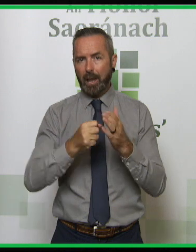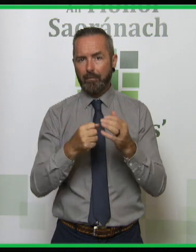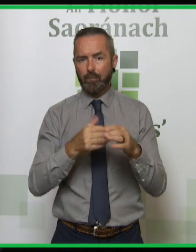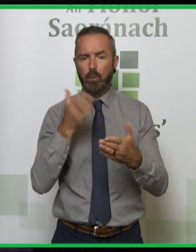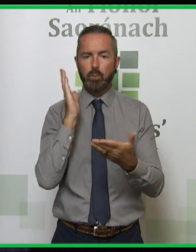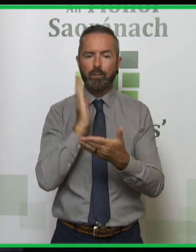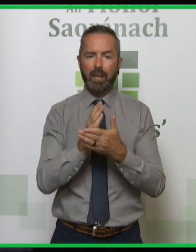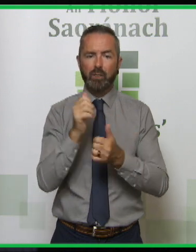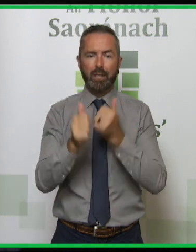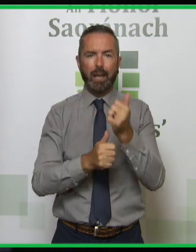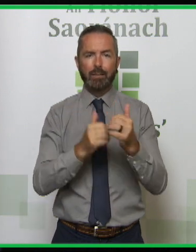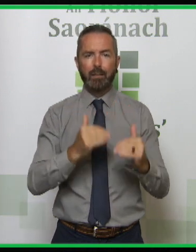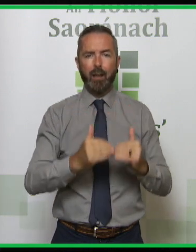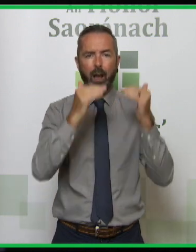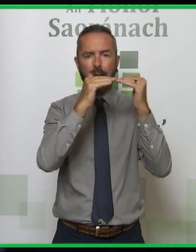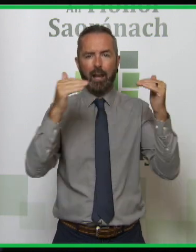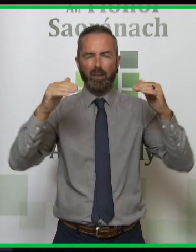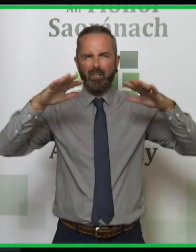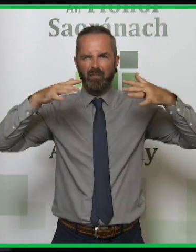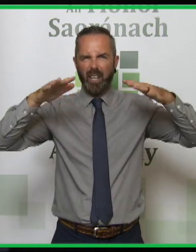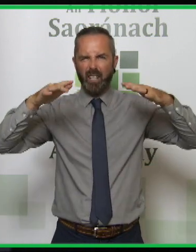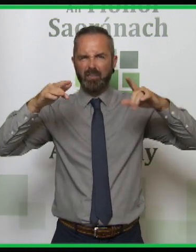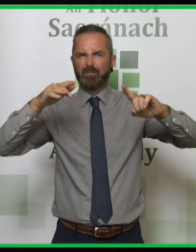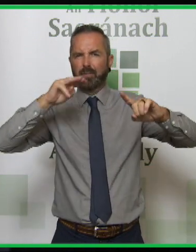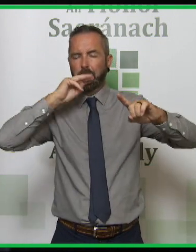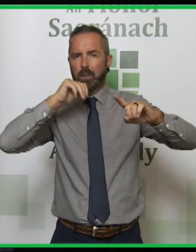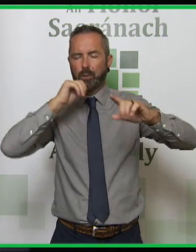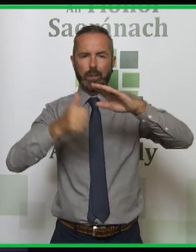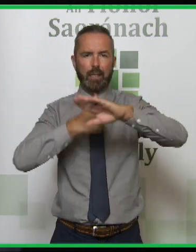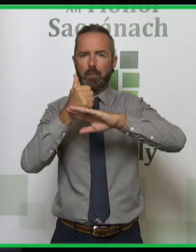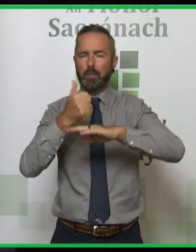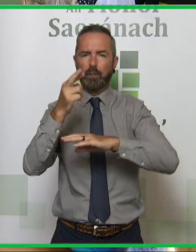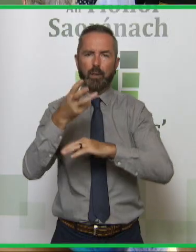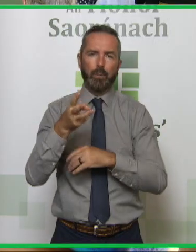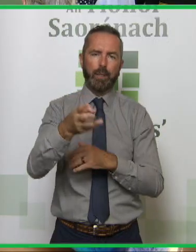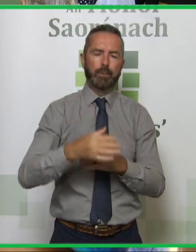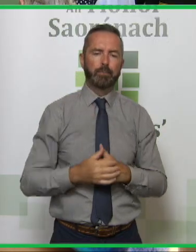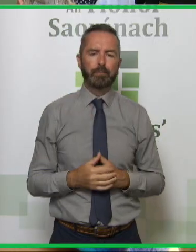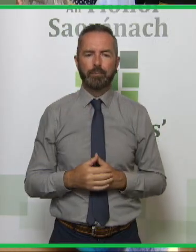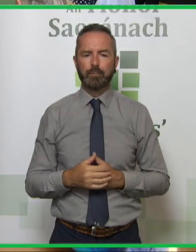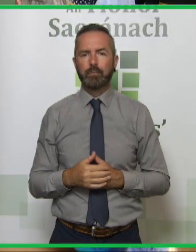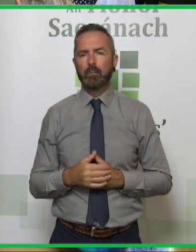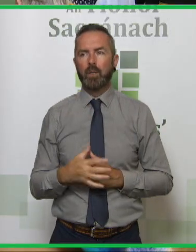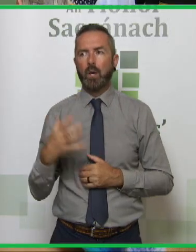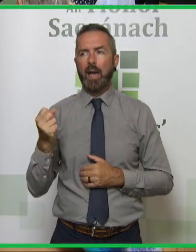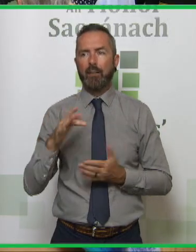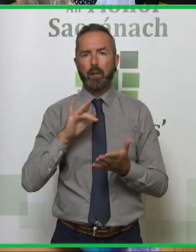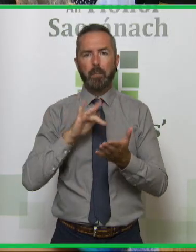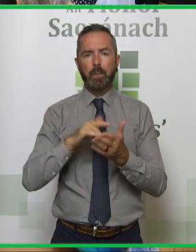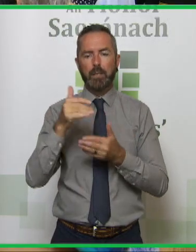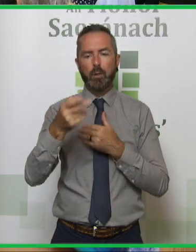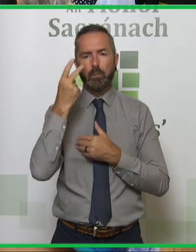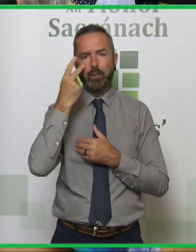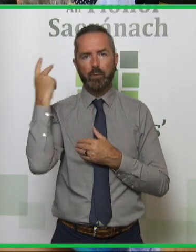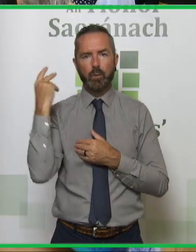were kind of high level, vague, and ultimately that led to them not being implemented very well. We conducted a midterm review in